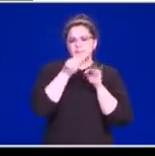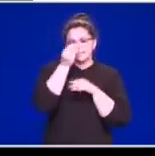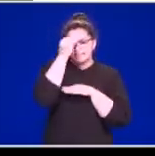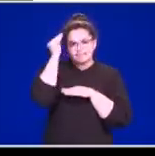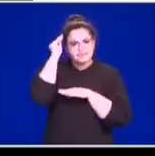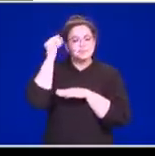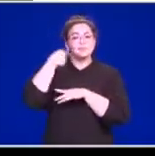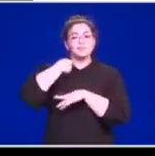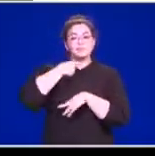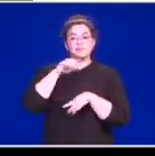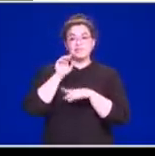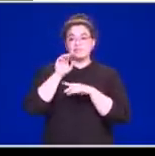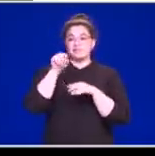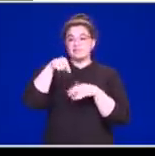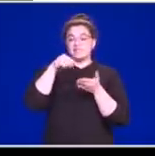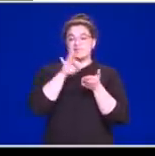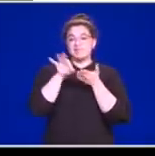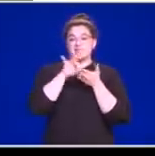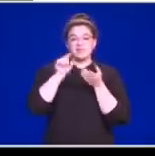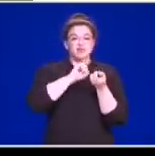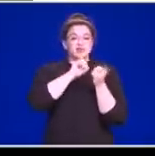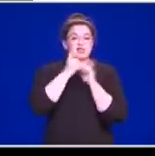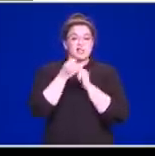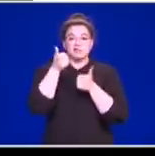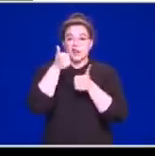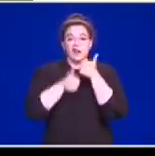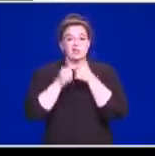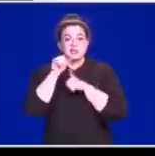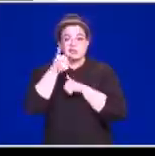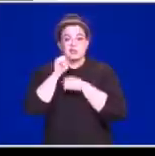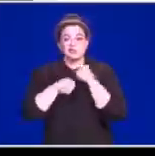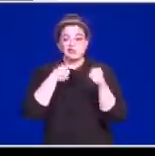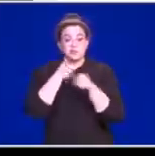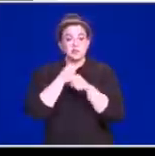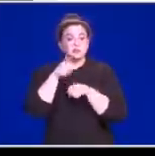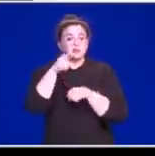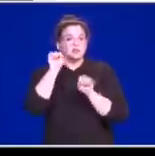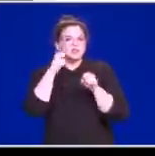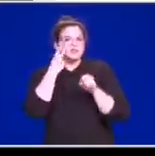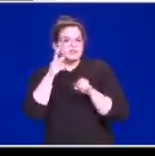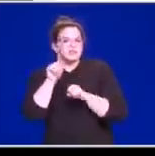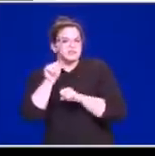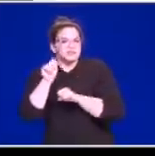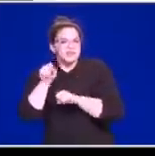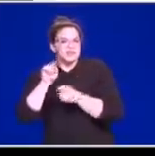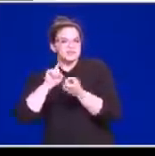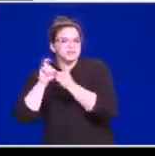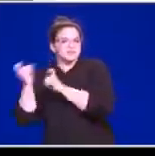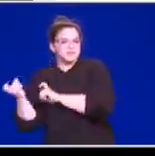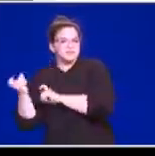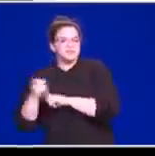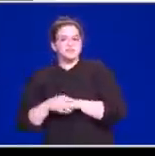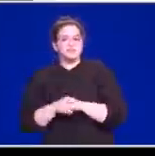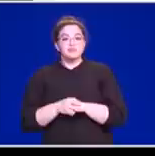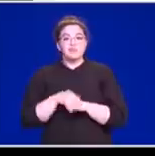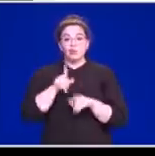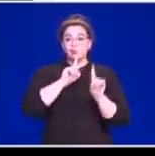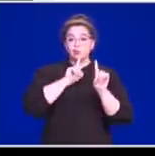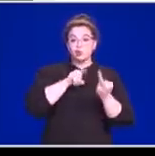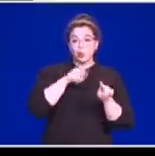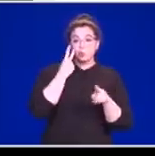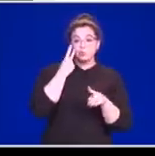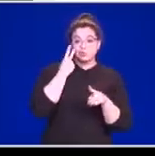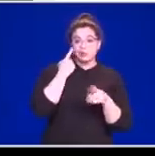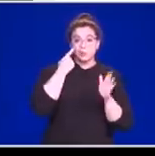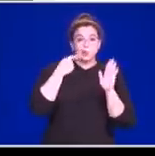the decennial census has changed every decade since 1790, as you can see in our data visualization that we released. And the results that we